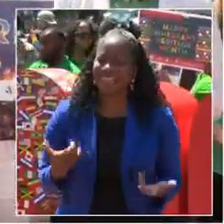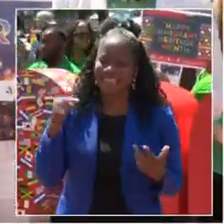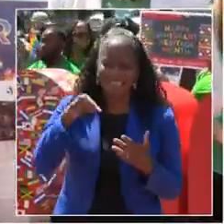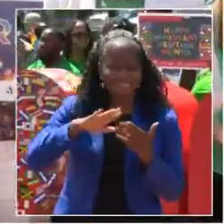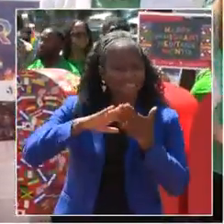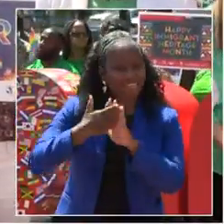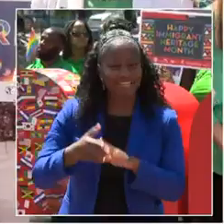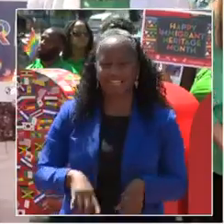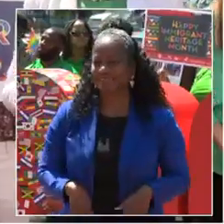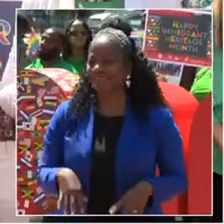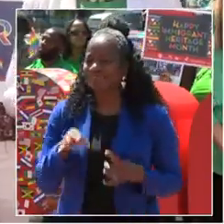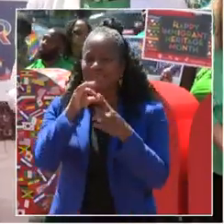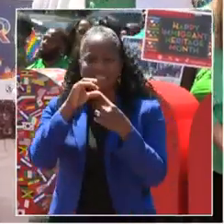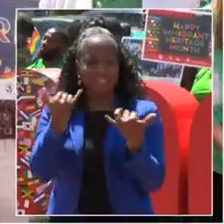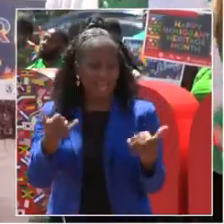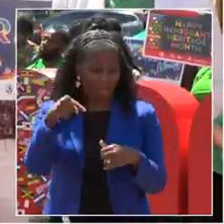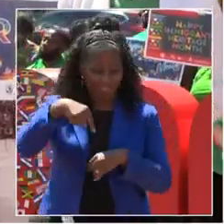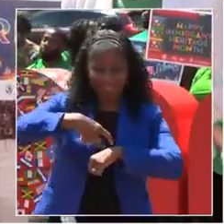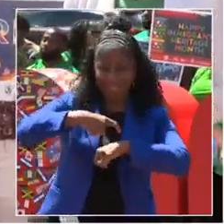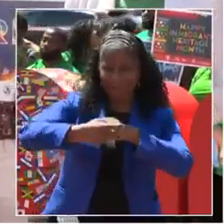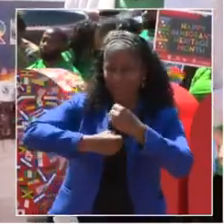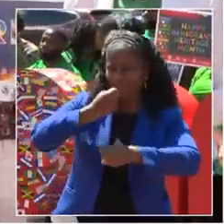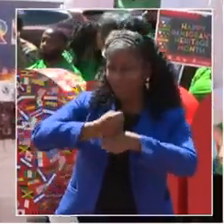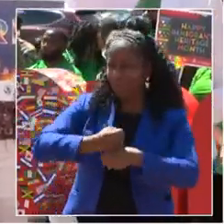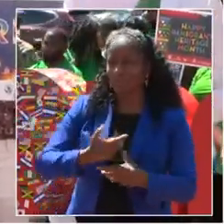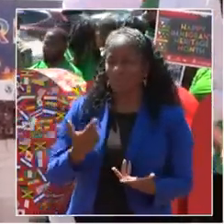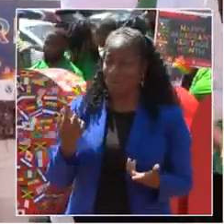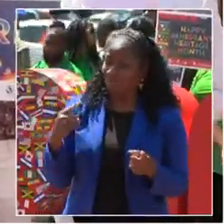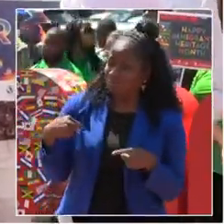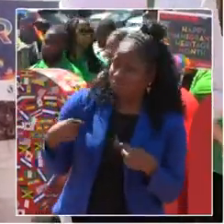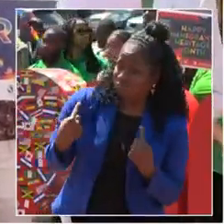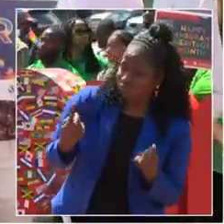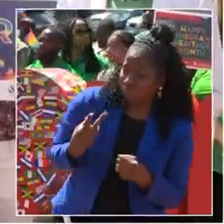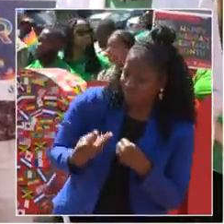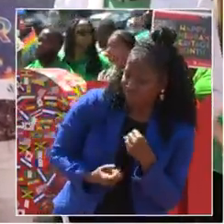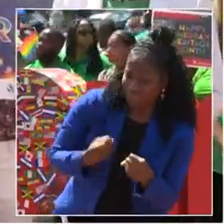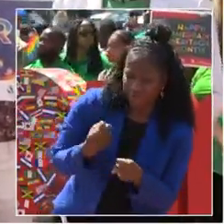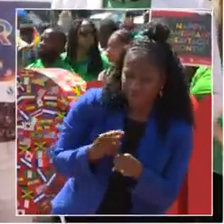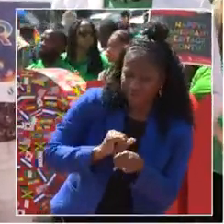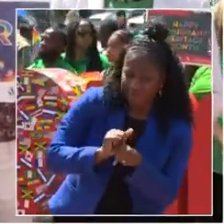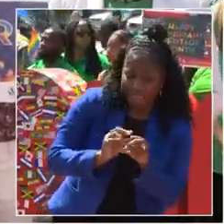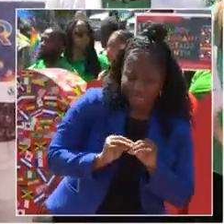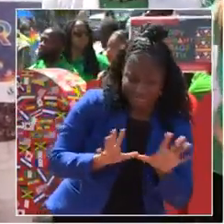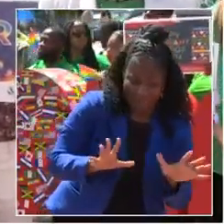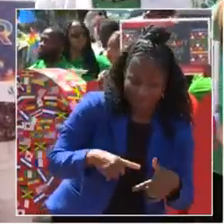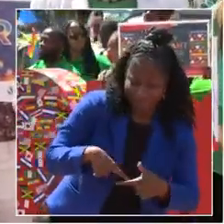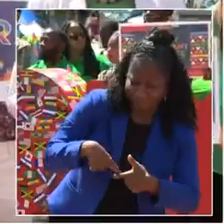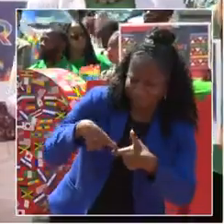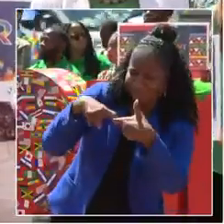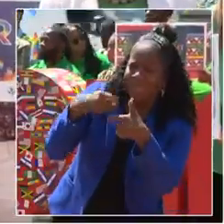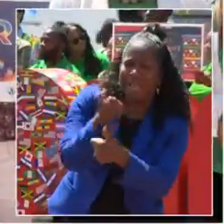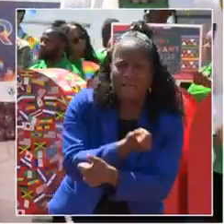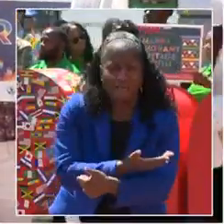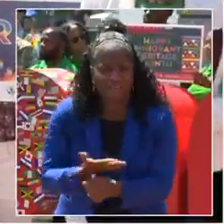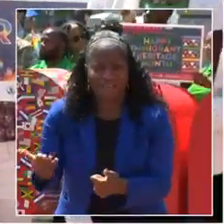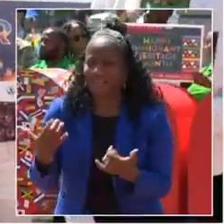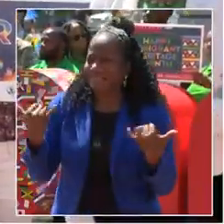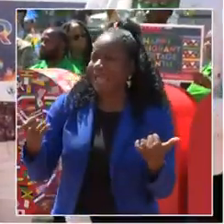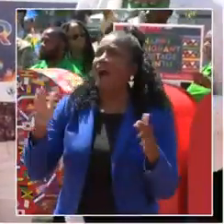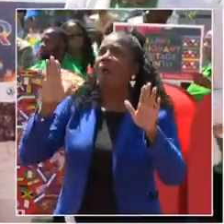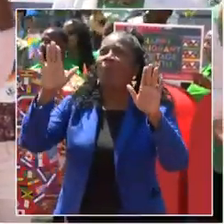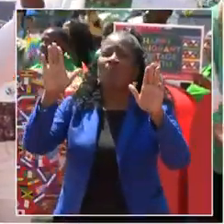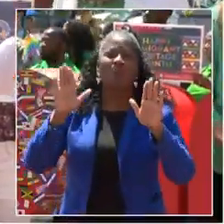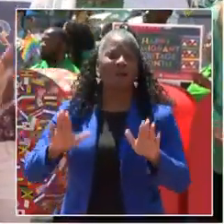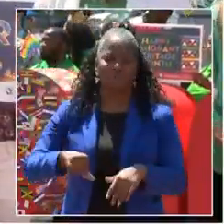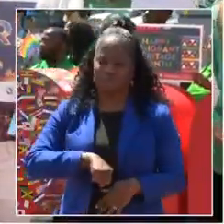get into this time of the year. It's been 2 years since we've been able to have our wonderful Pride Parade here in the nation's